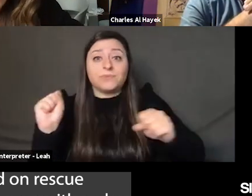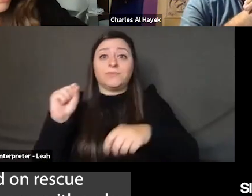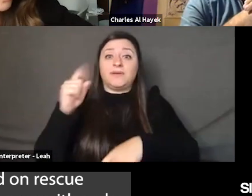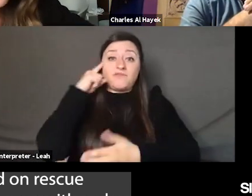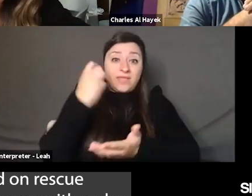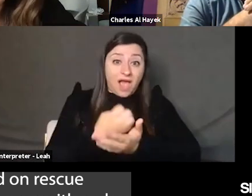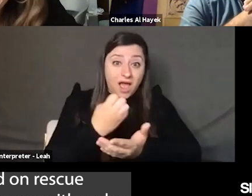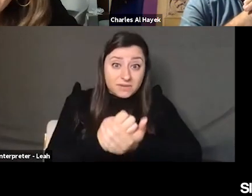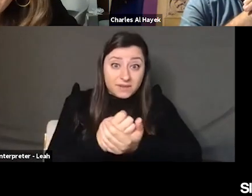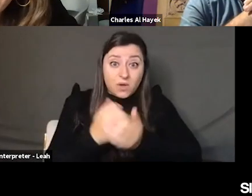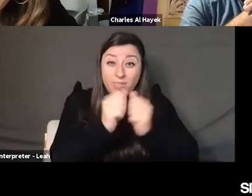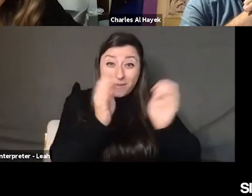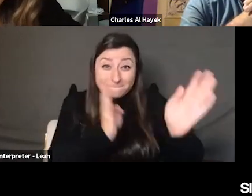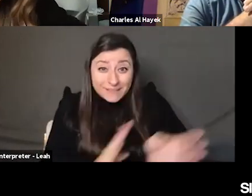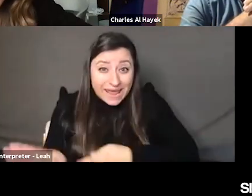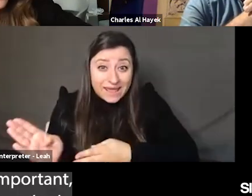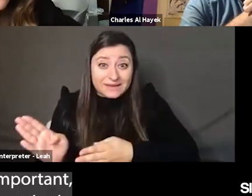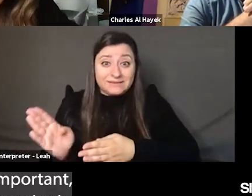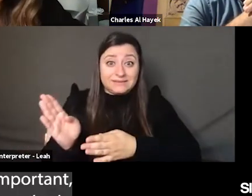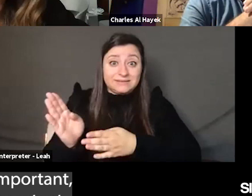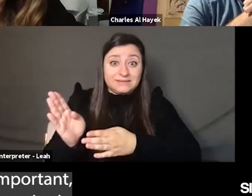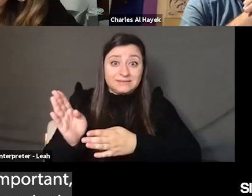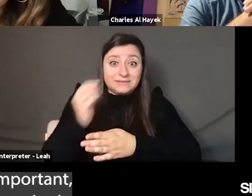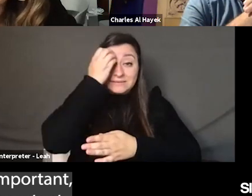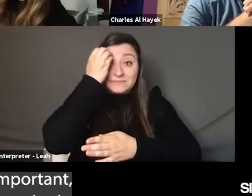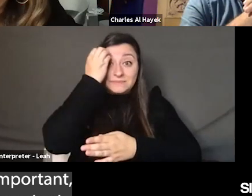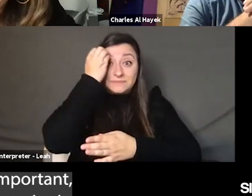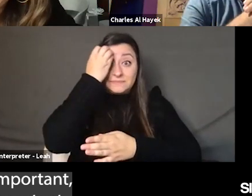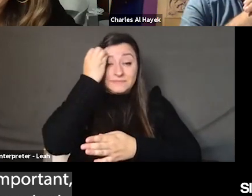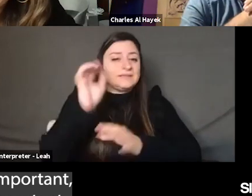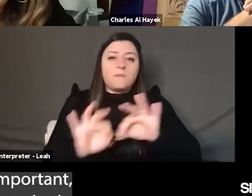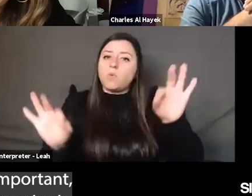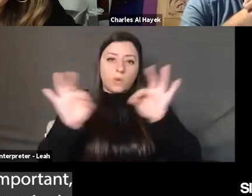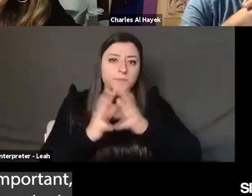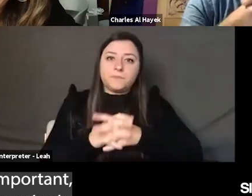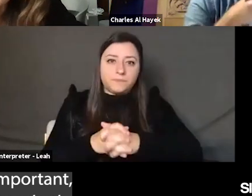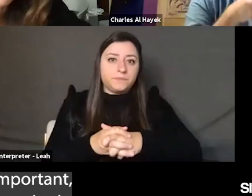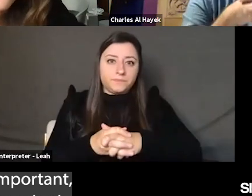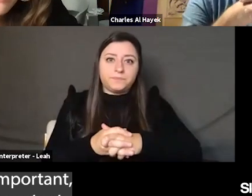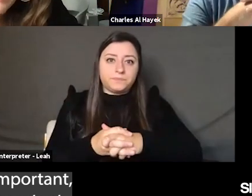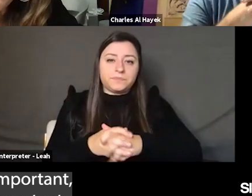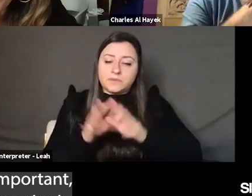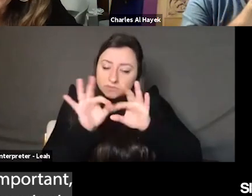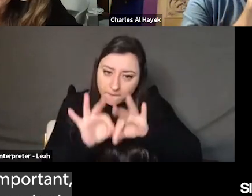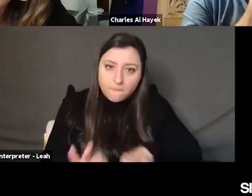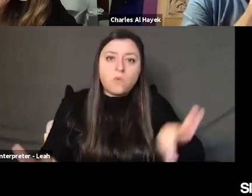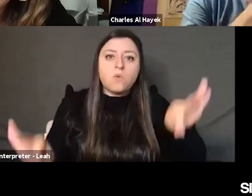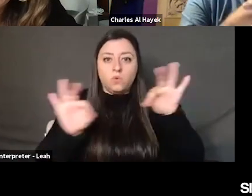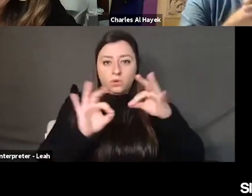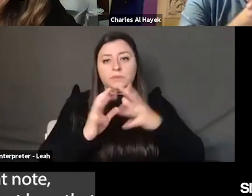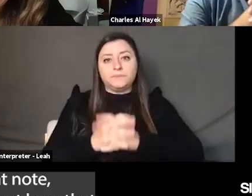economy with a plan is extremely important. Extremely